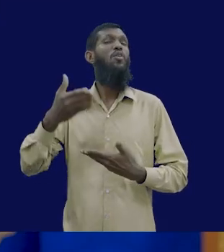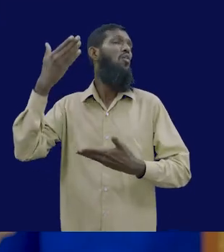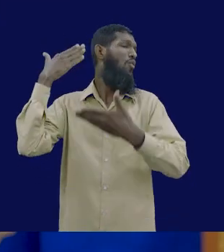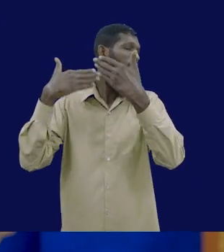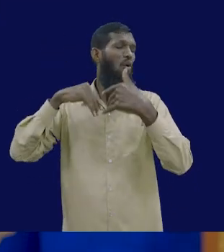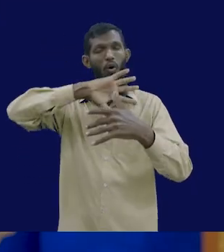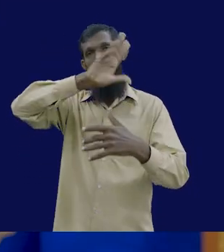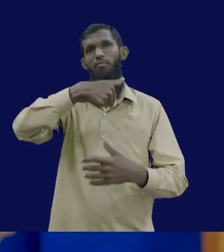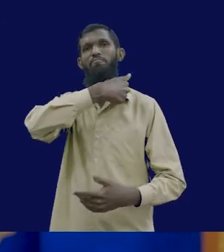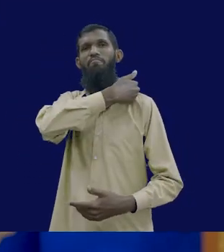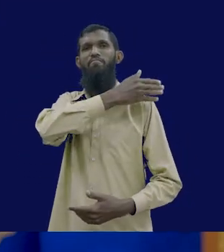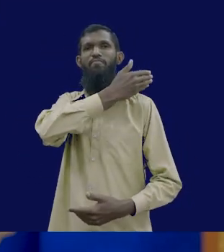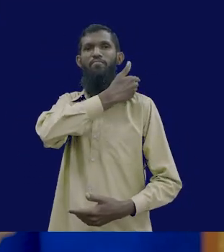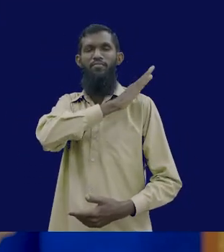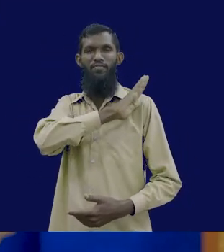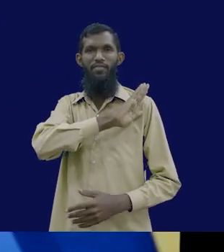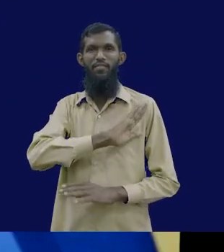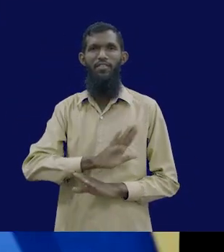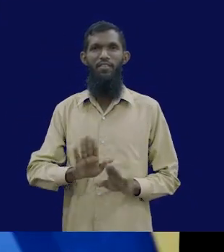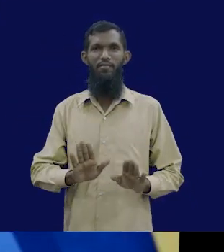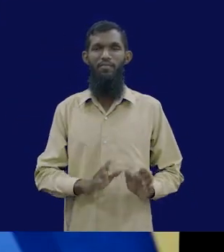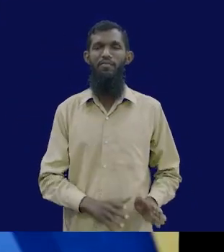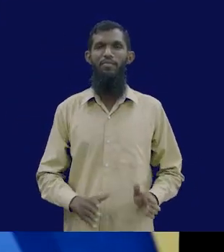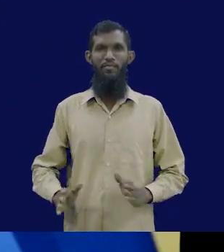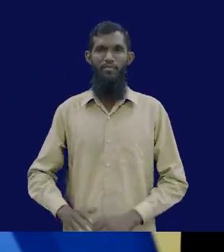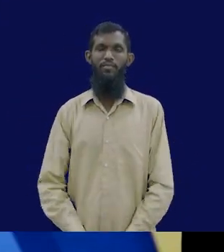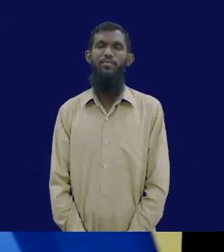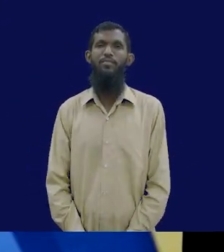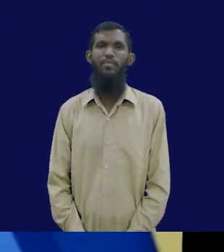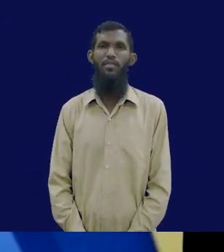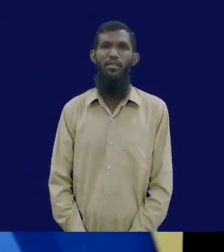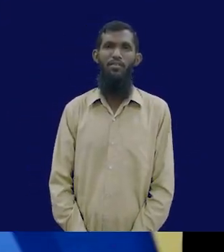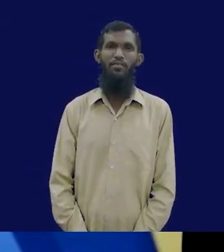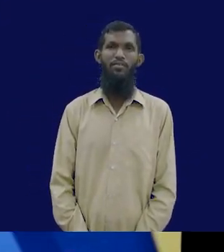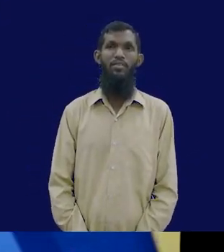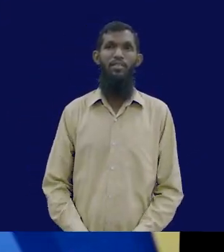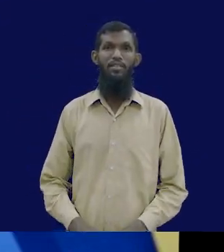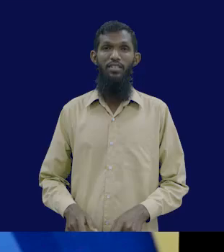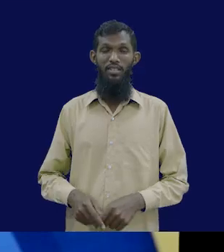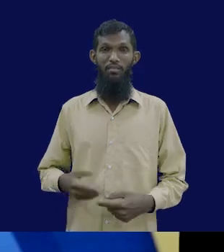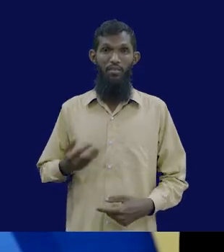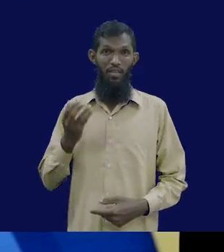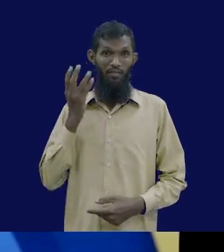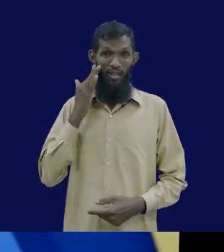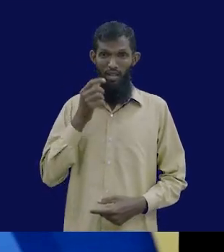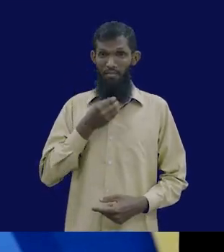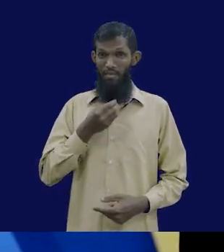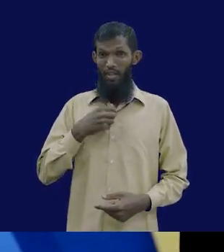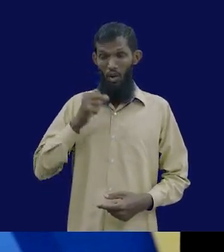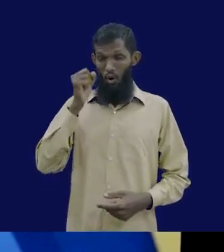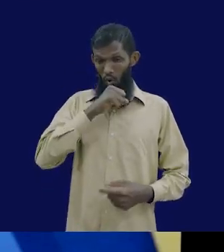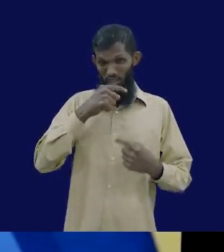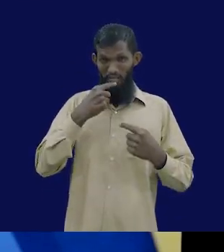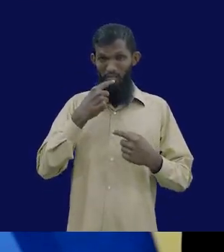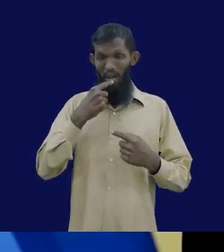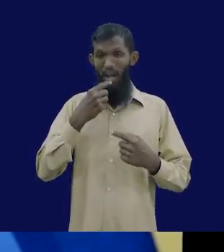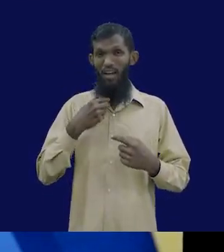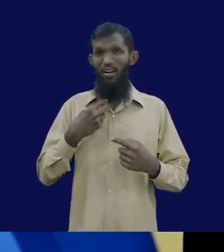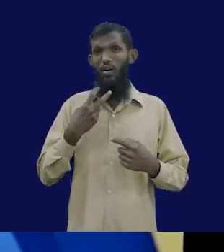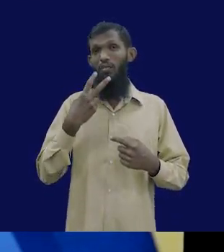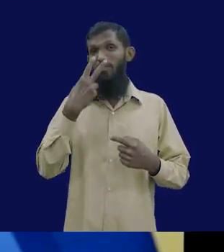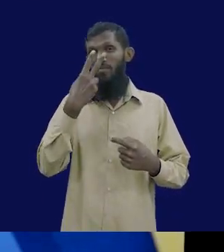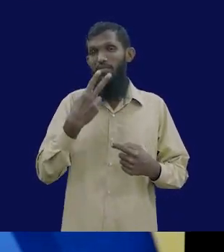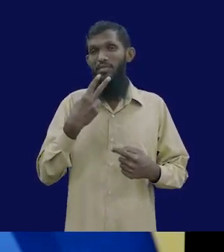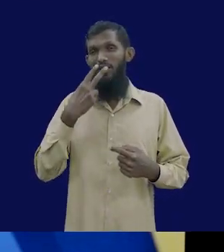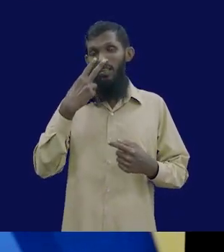his past sins forgiven. And lastly, the changed smell of a fasting person's mouth is better